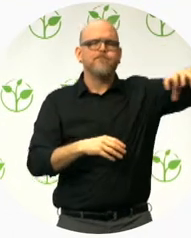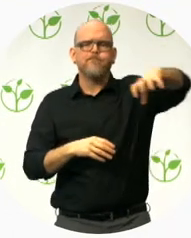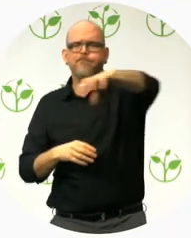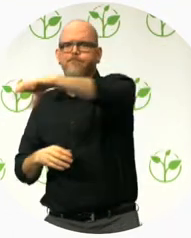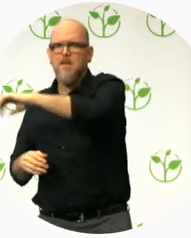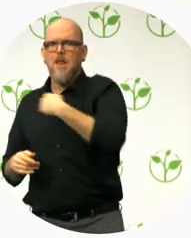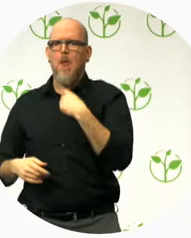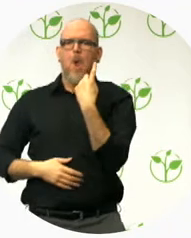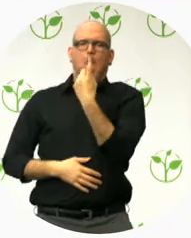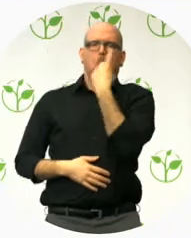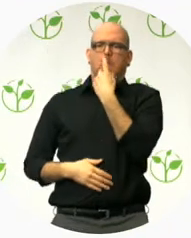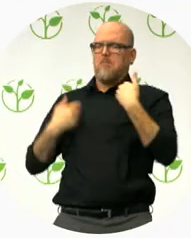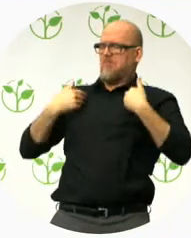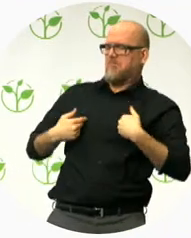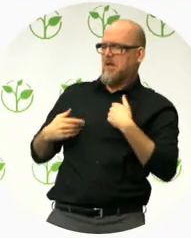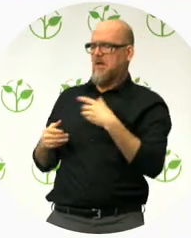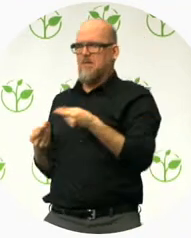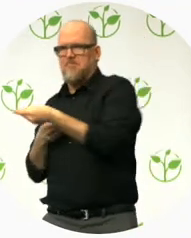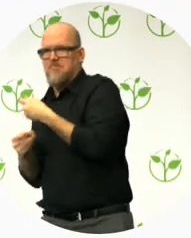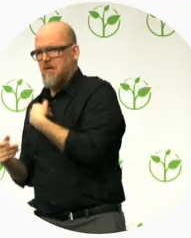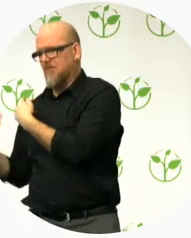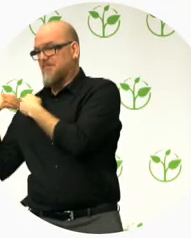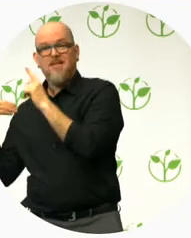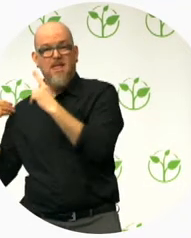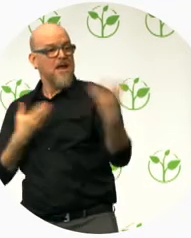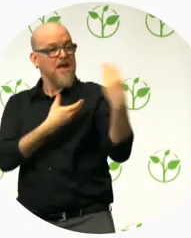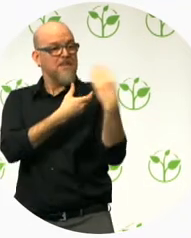just beneficiaries, leaders.